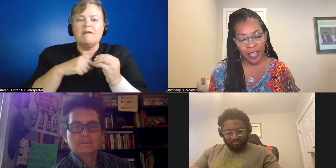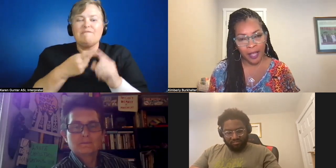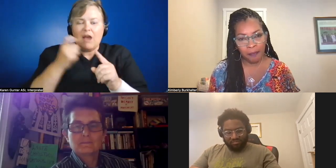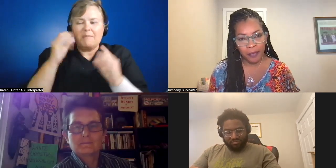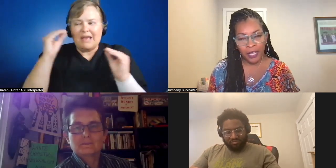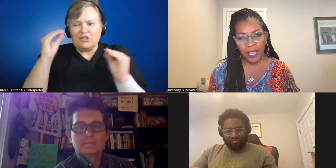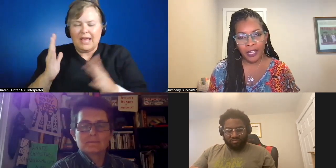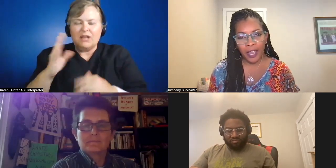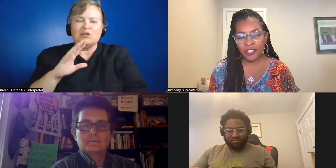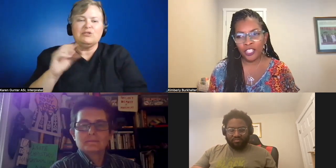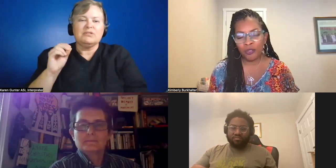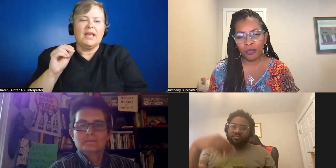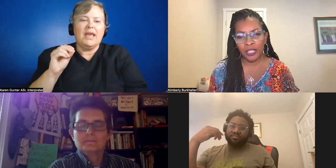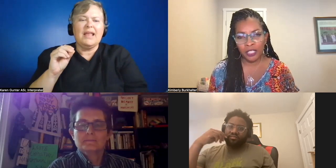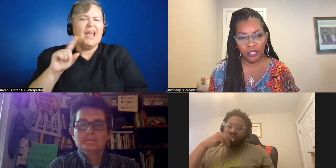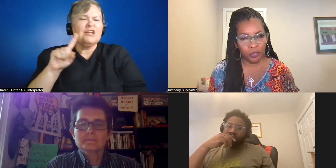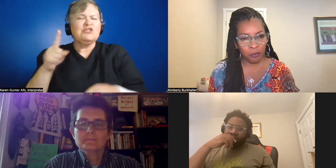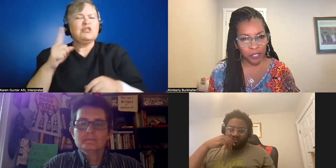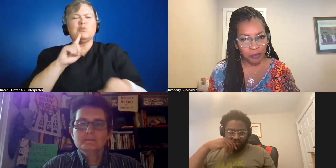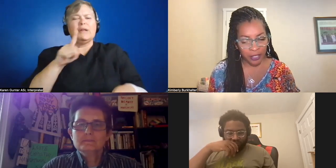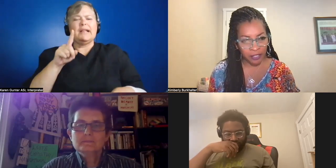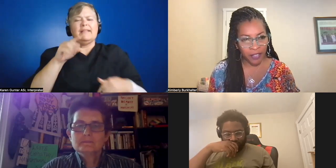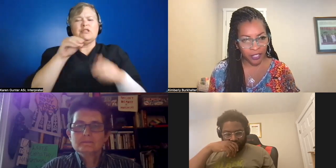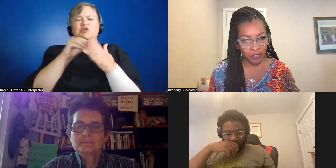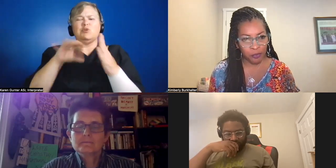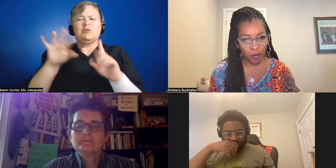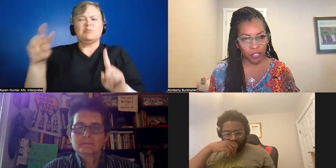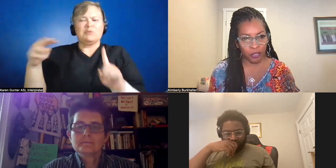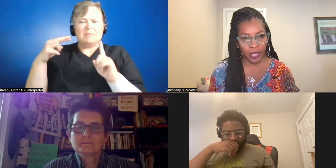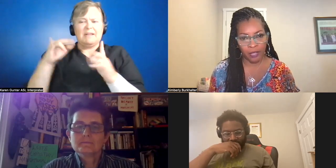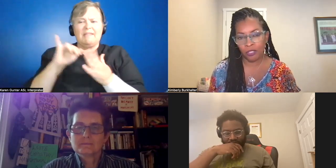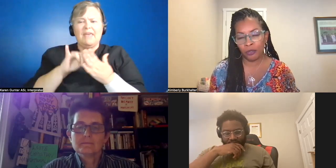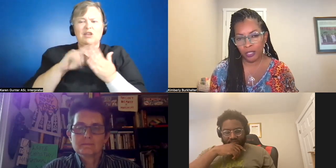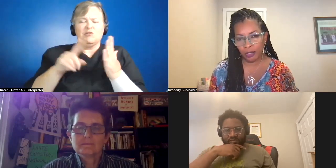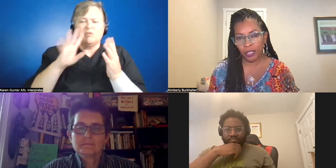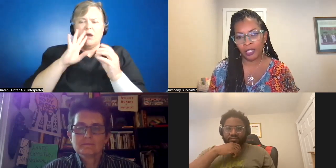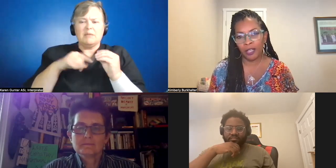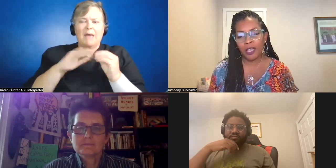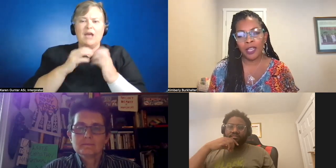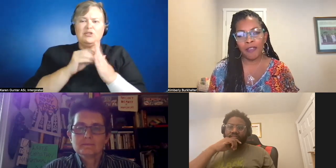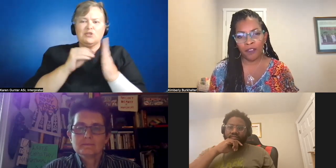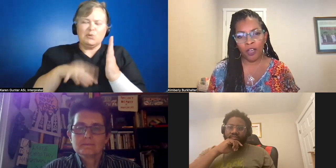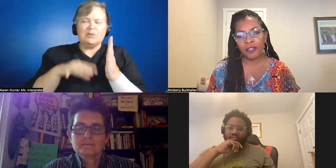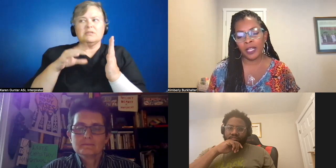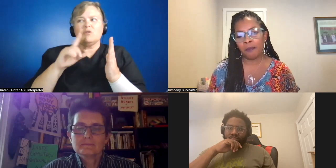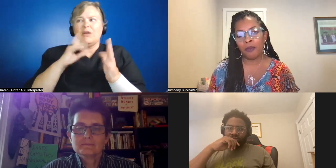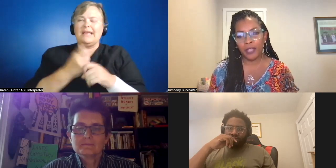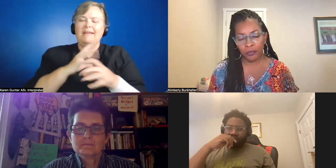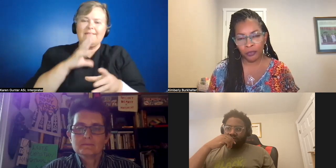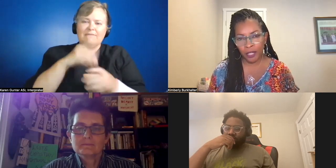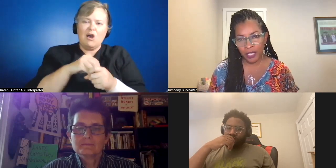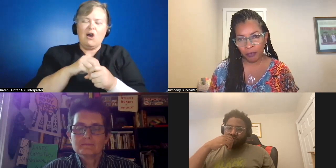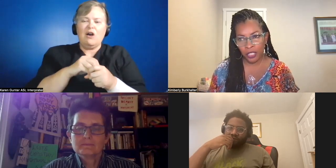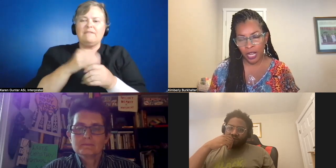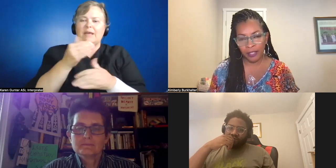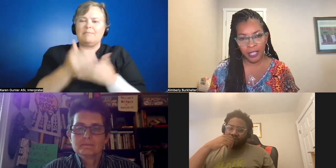and just really the student perspective that you spoke to, and how students are getting involved and moving